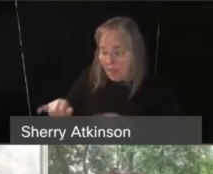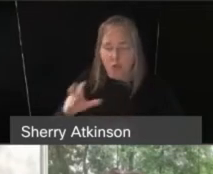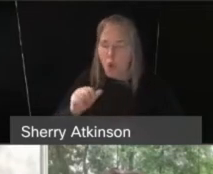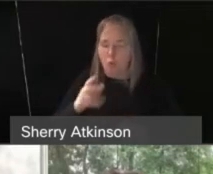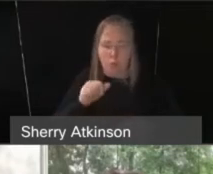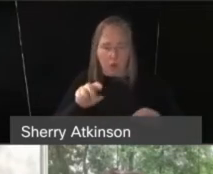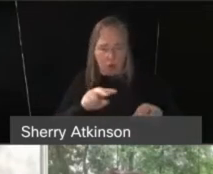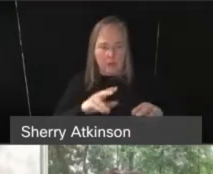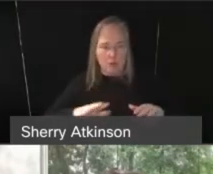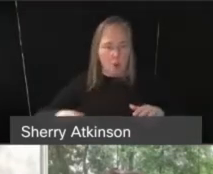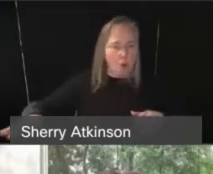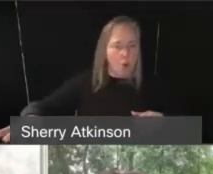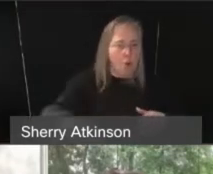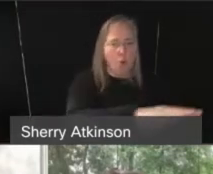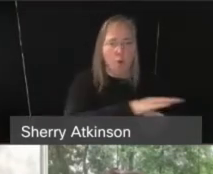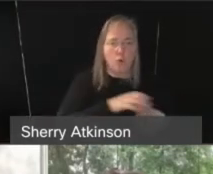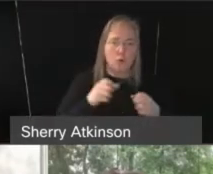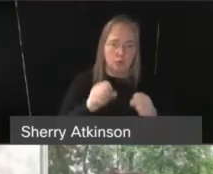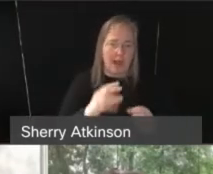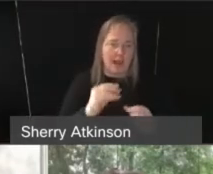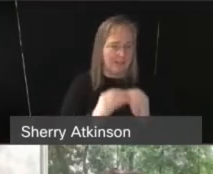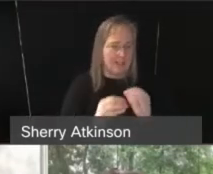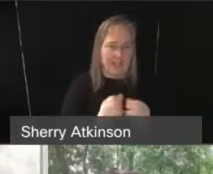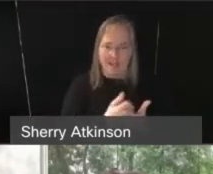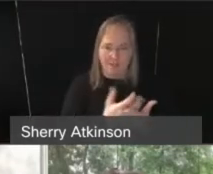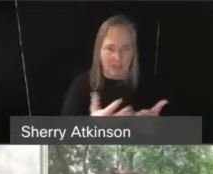street. To answer your question,